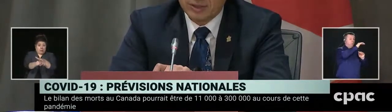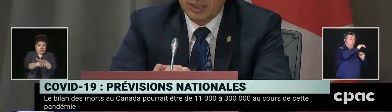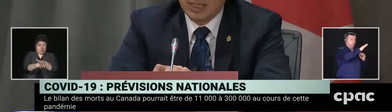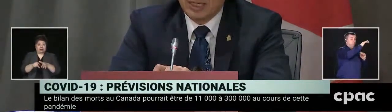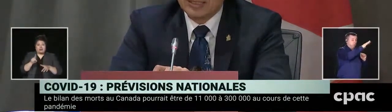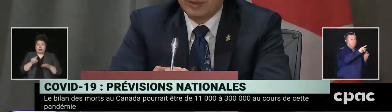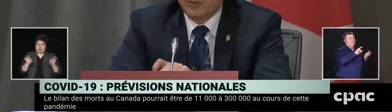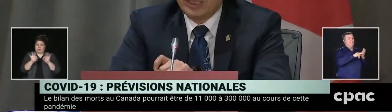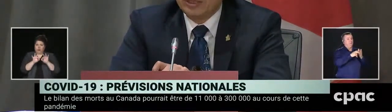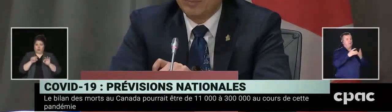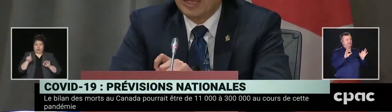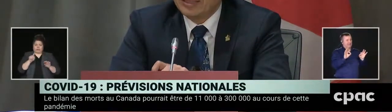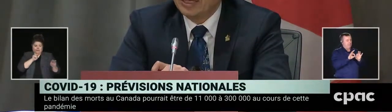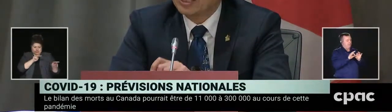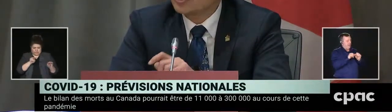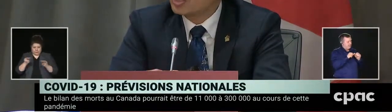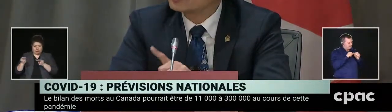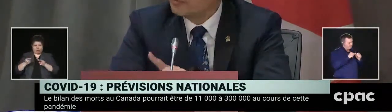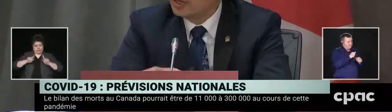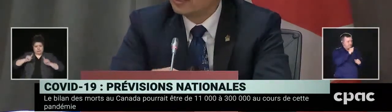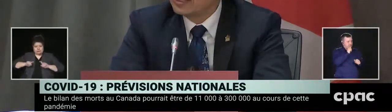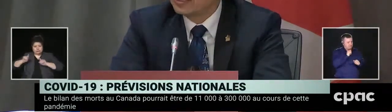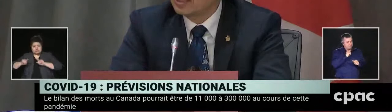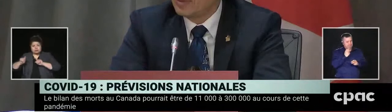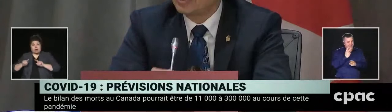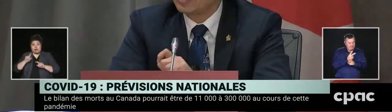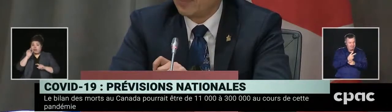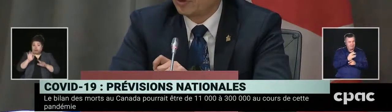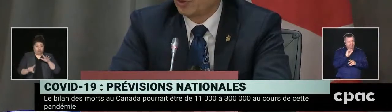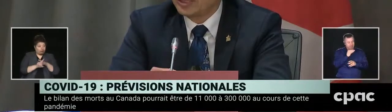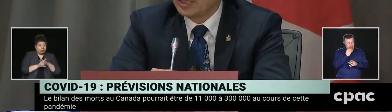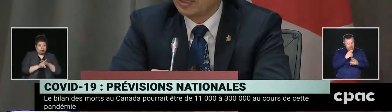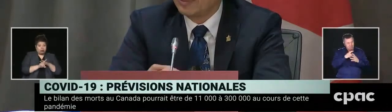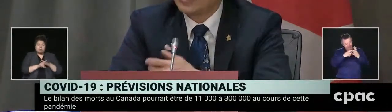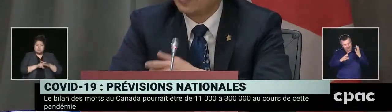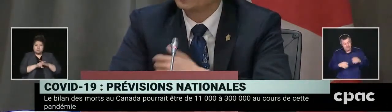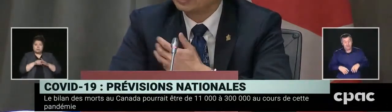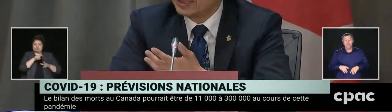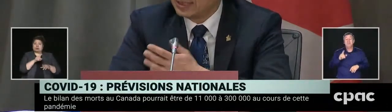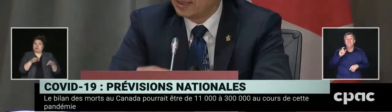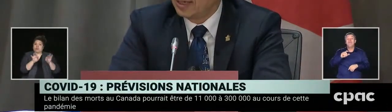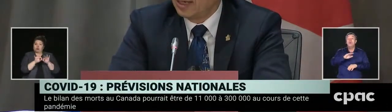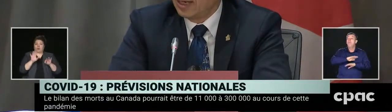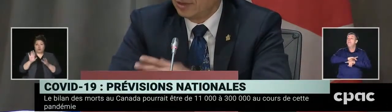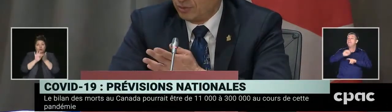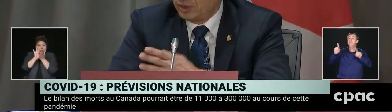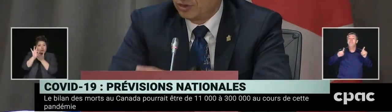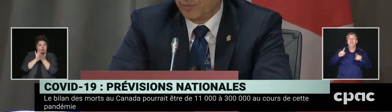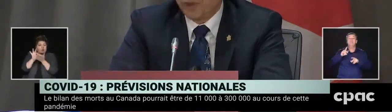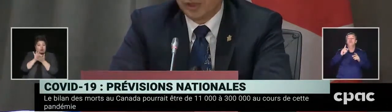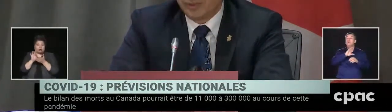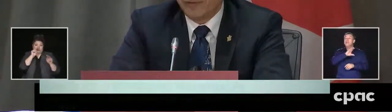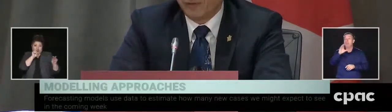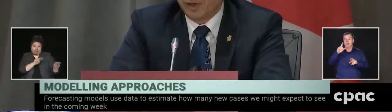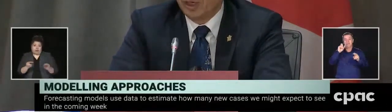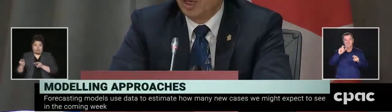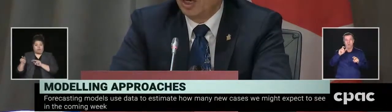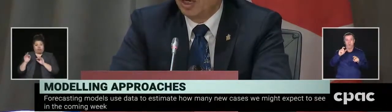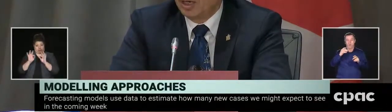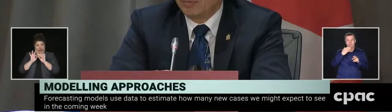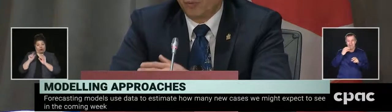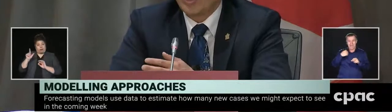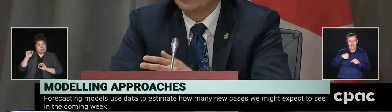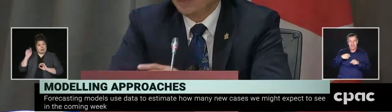across the country is that we need to maintain a strong surveillance system and a laboratory system that's able to test, as you put it